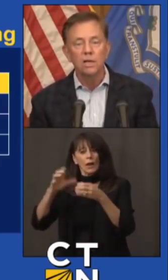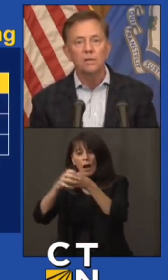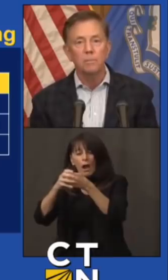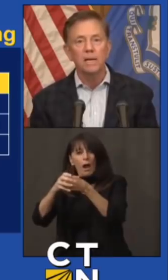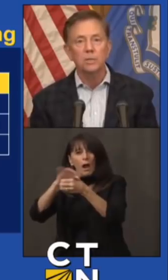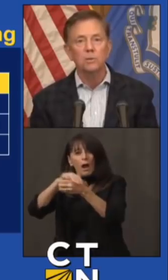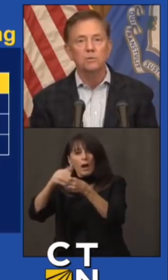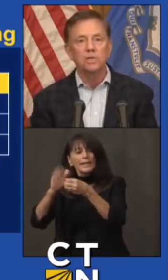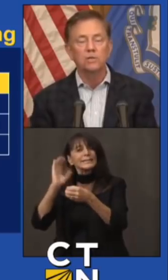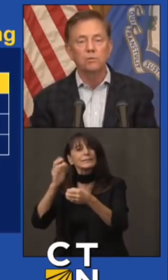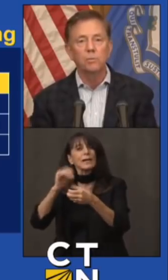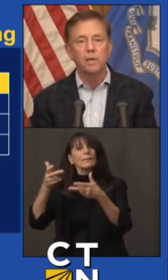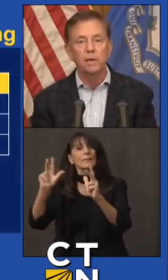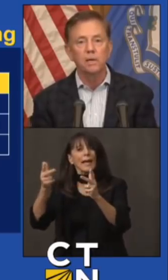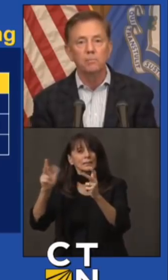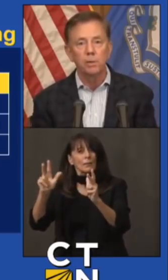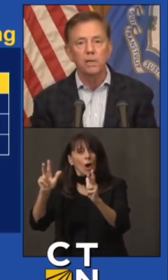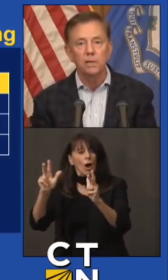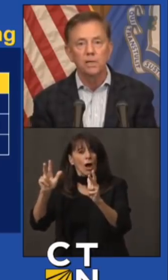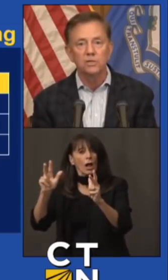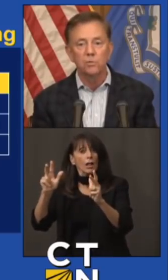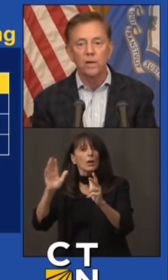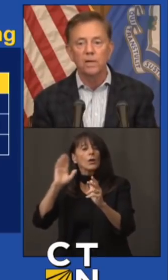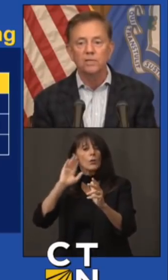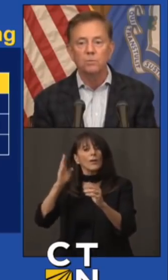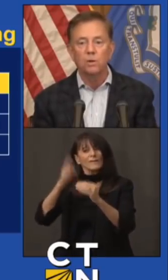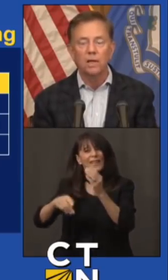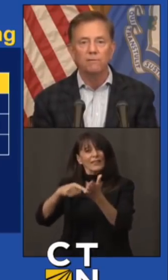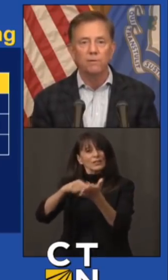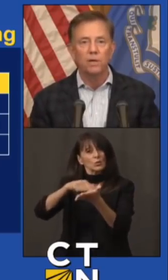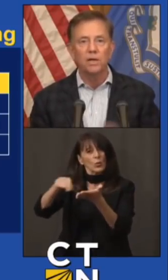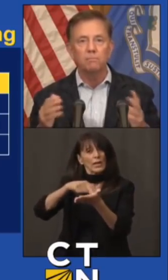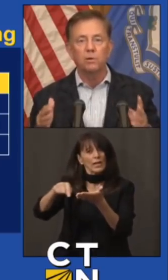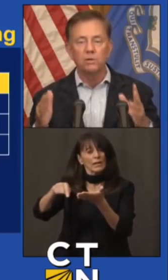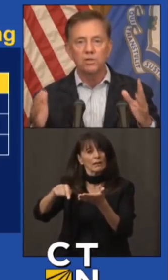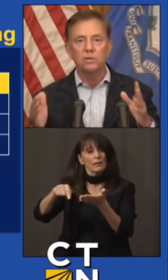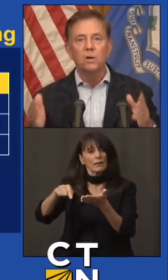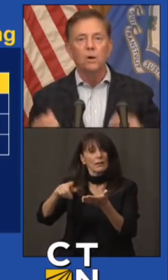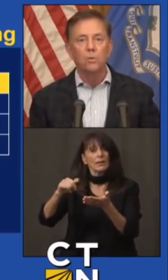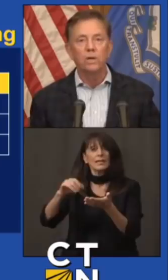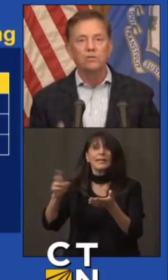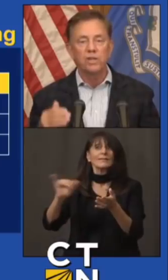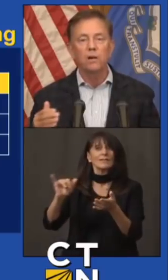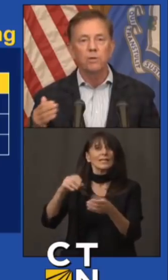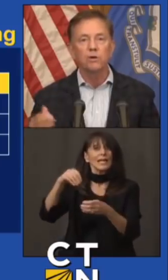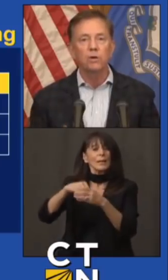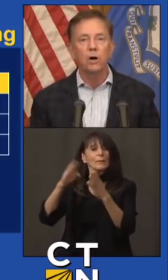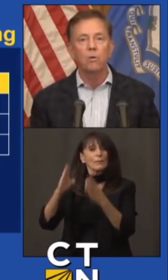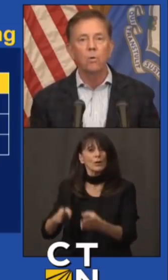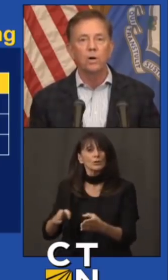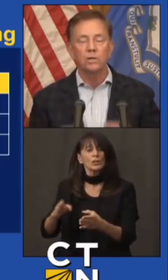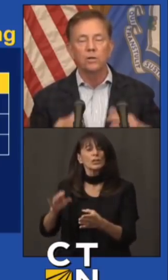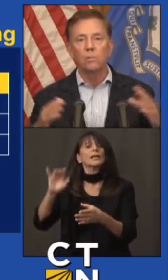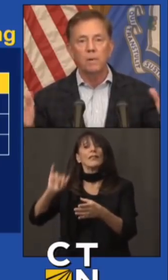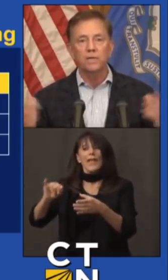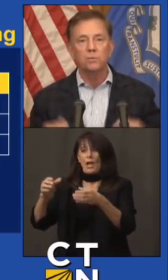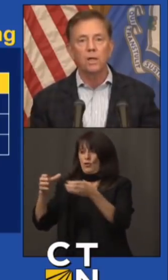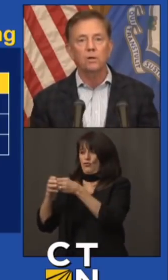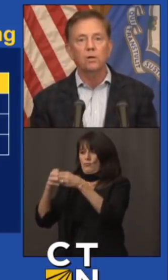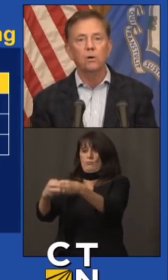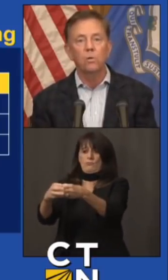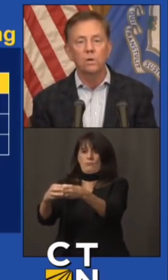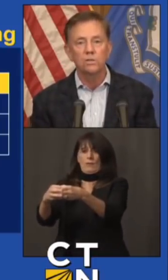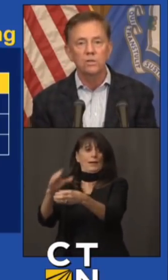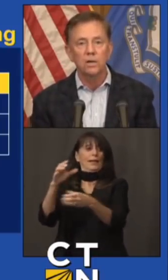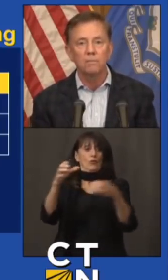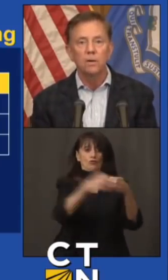looks like the basketball season will be completed this week. It's more like fully in person, where you stay with your cohort and don't mix with